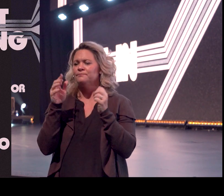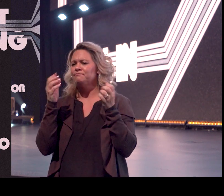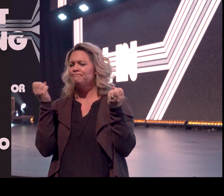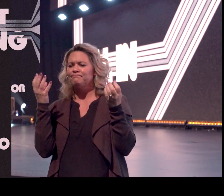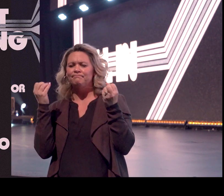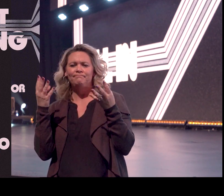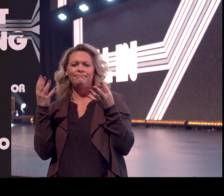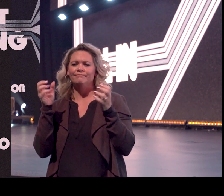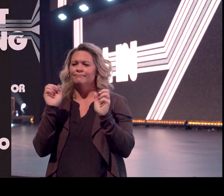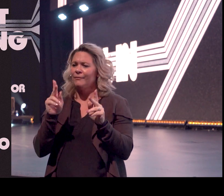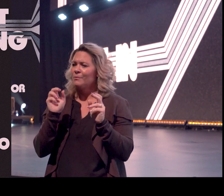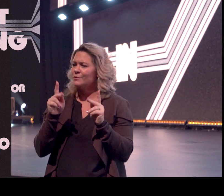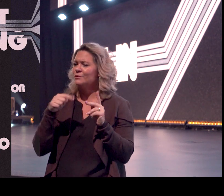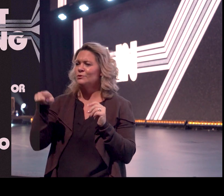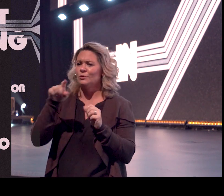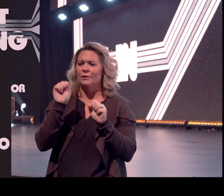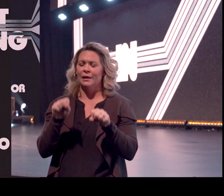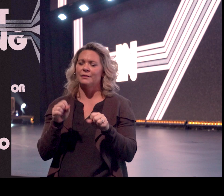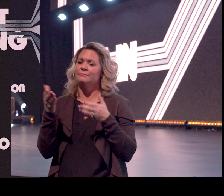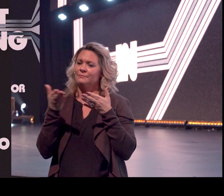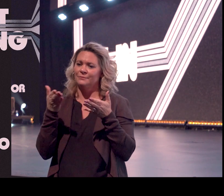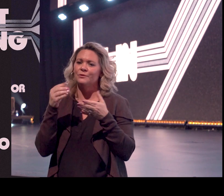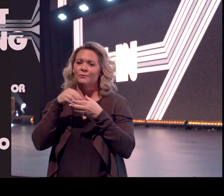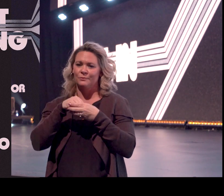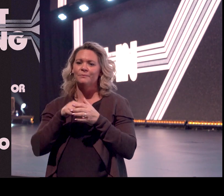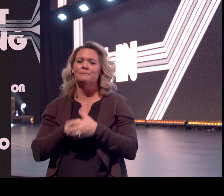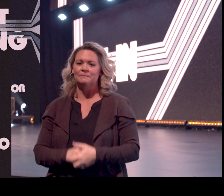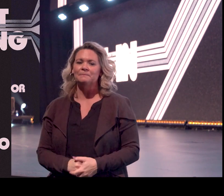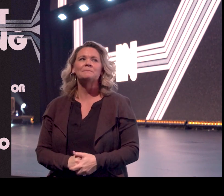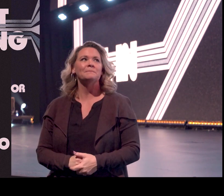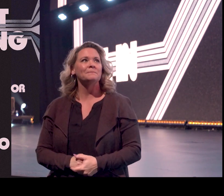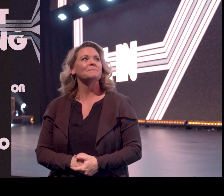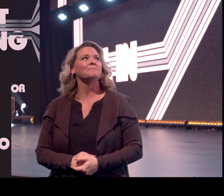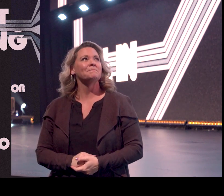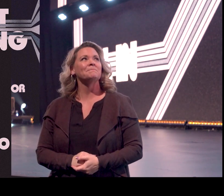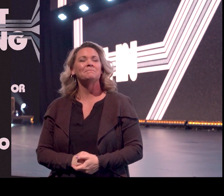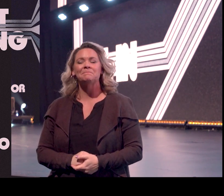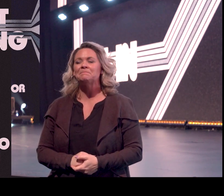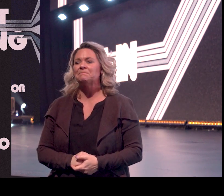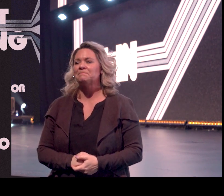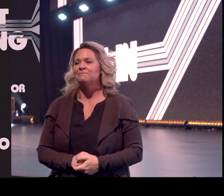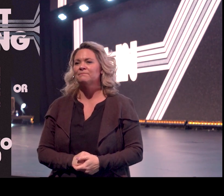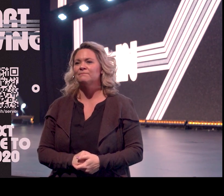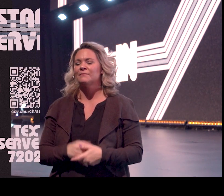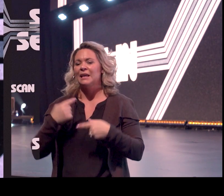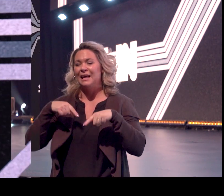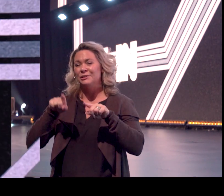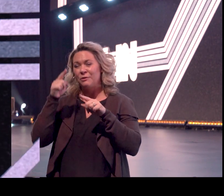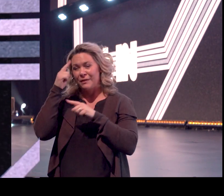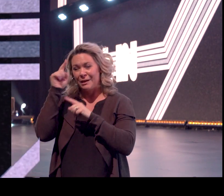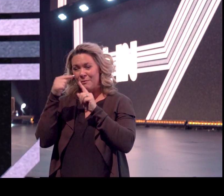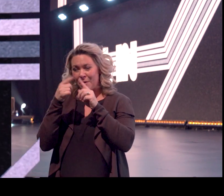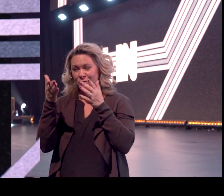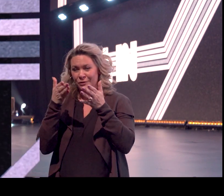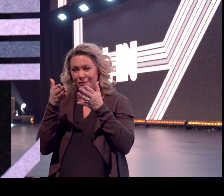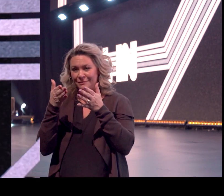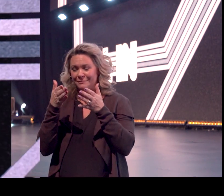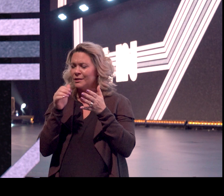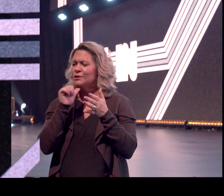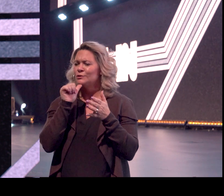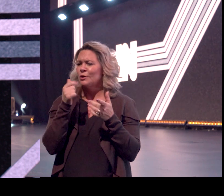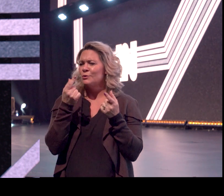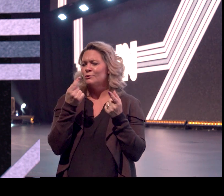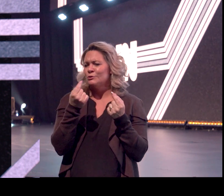with all the different opportunities that you can get plugged in and serve. Listen, as you're thinking about